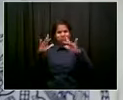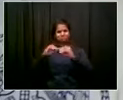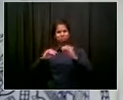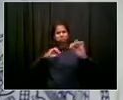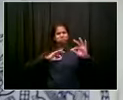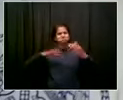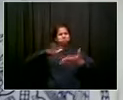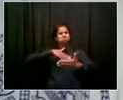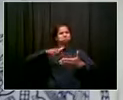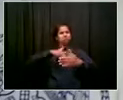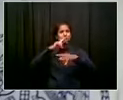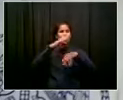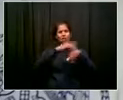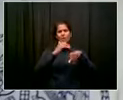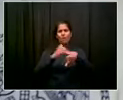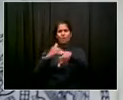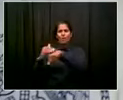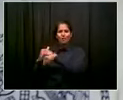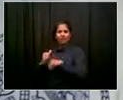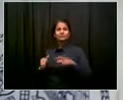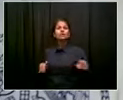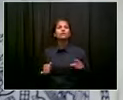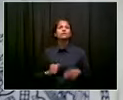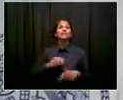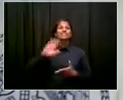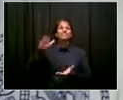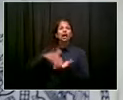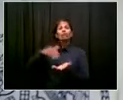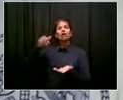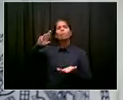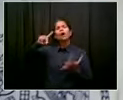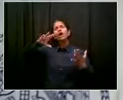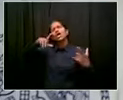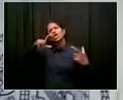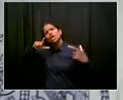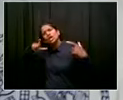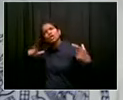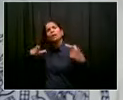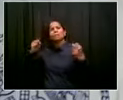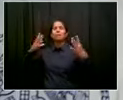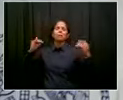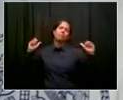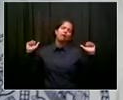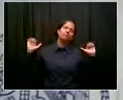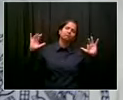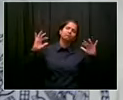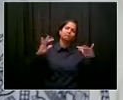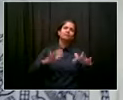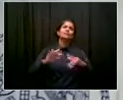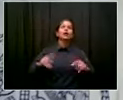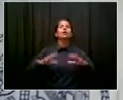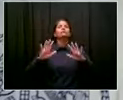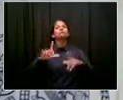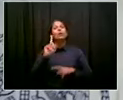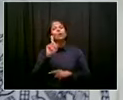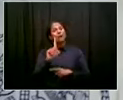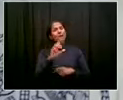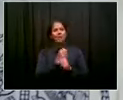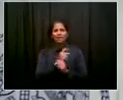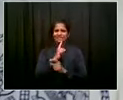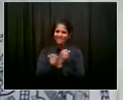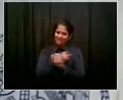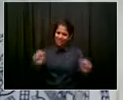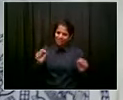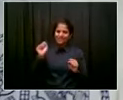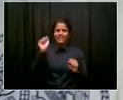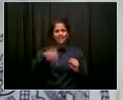keep it safe uh i think given what you saw just this morning uh on the covet positivity on june 7th and